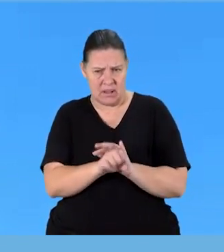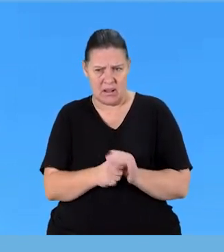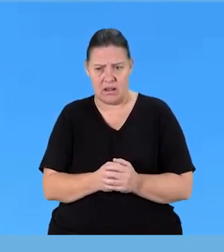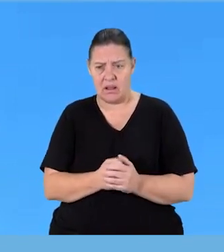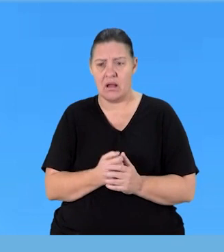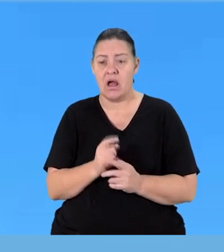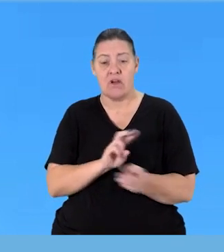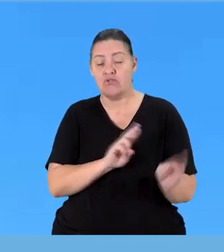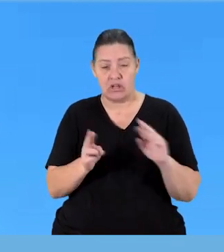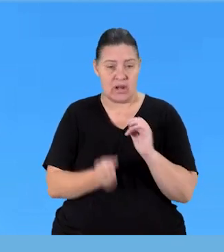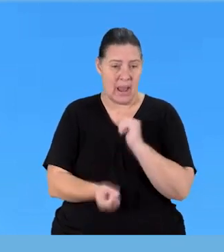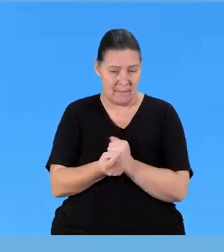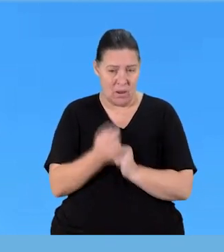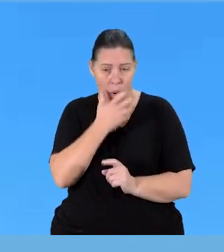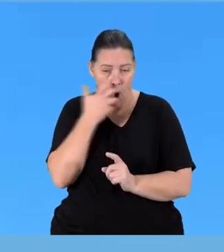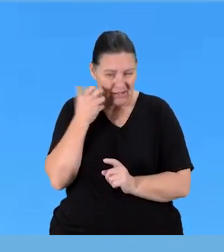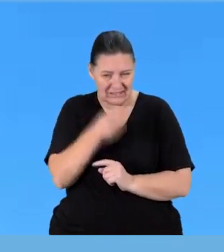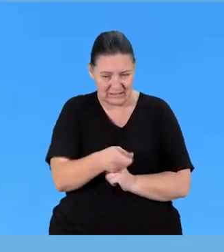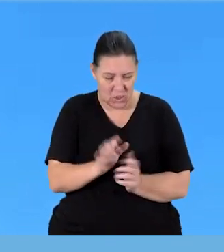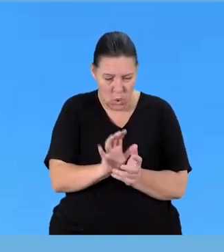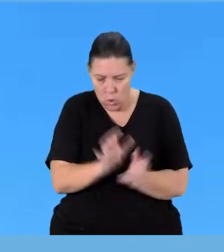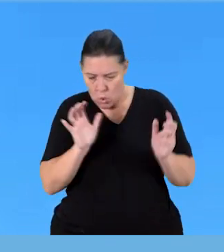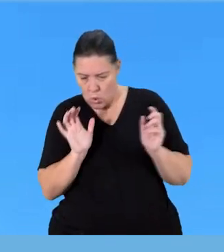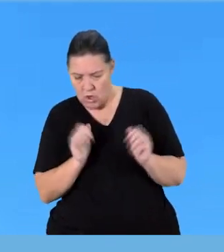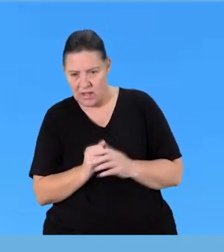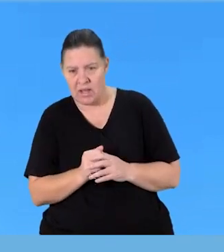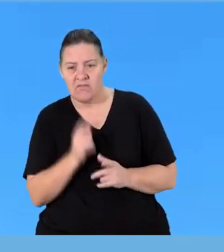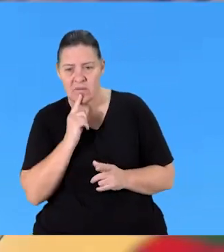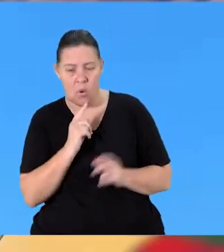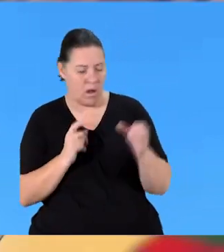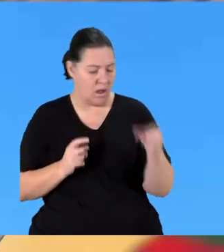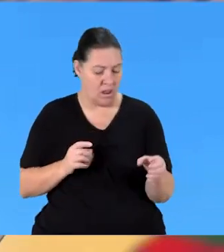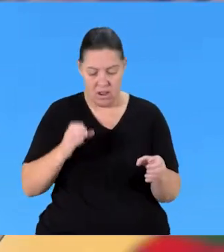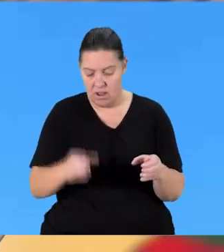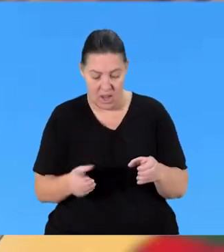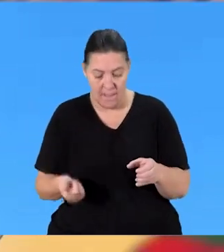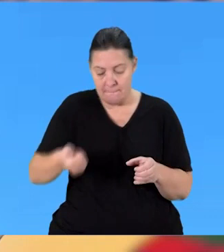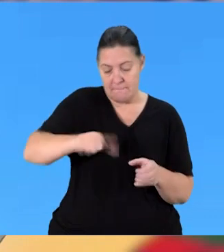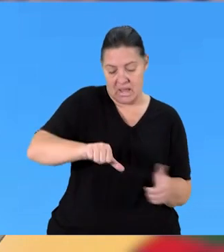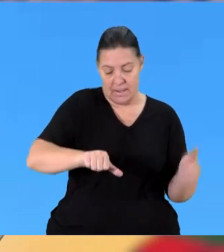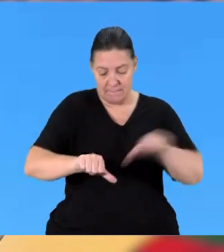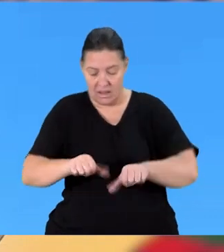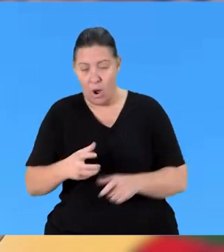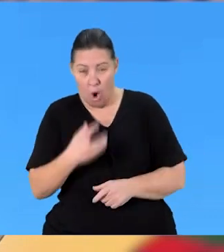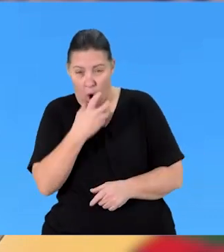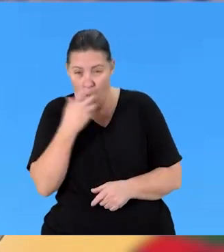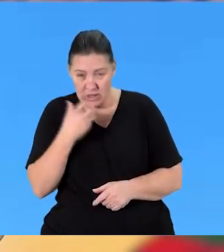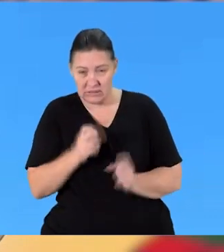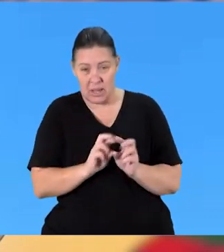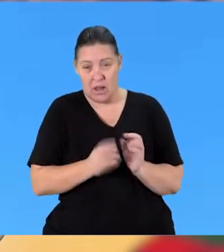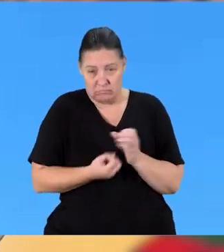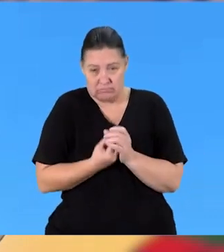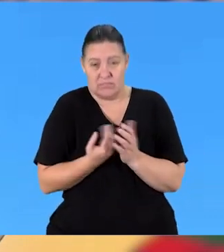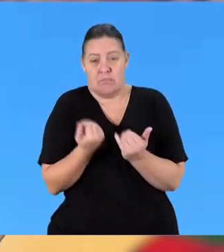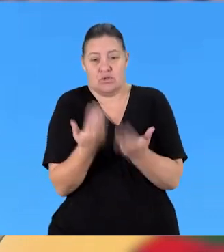an example, when a reaction produces heat, you know that sometimes when you're mixing two things, there can be heat being produced in